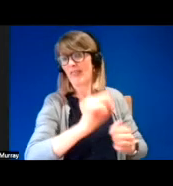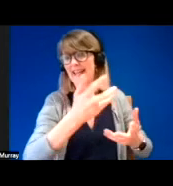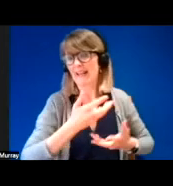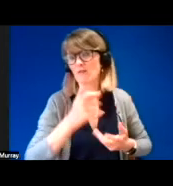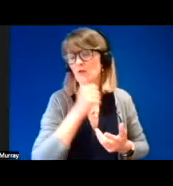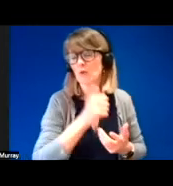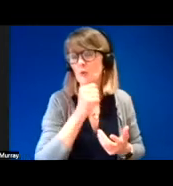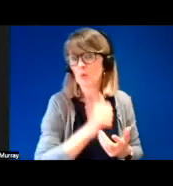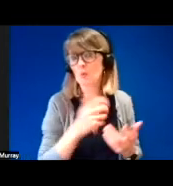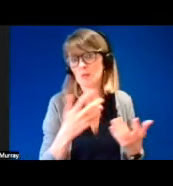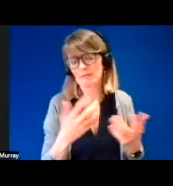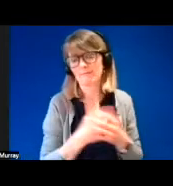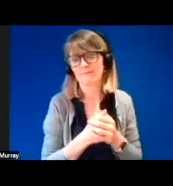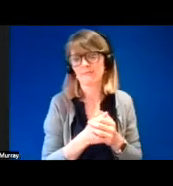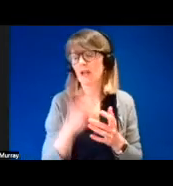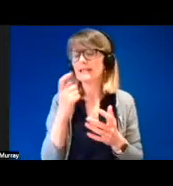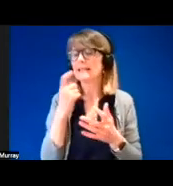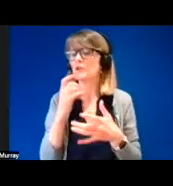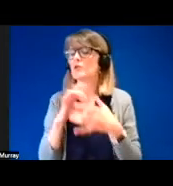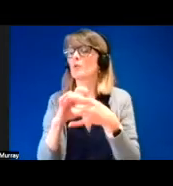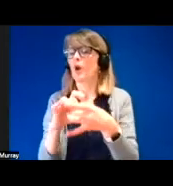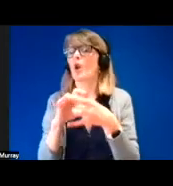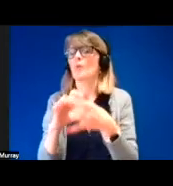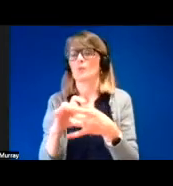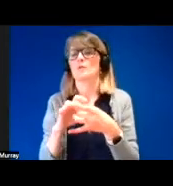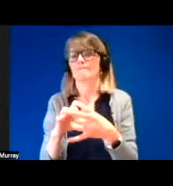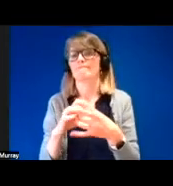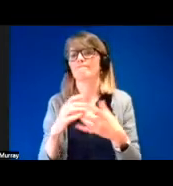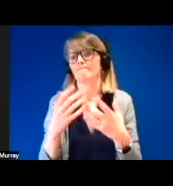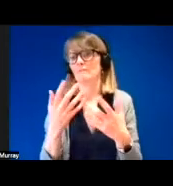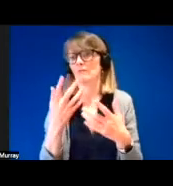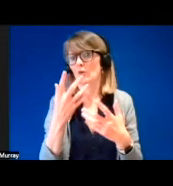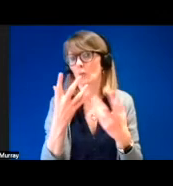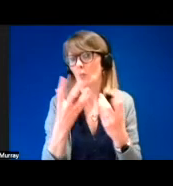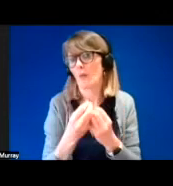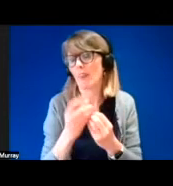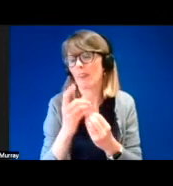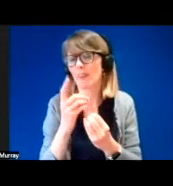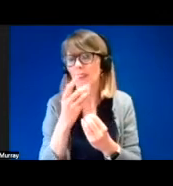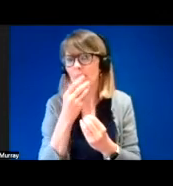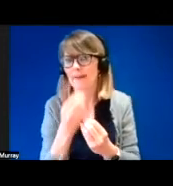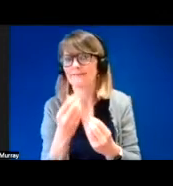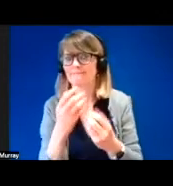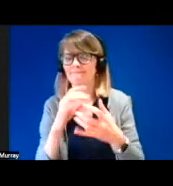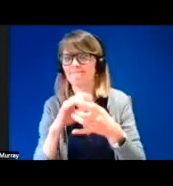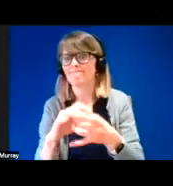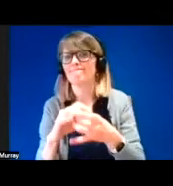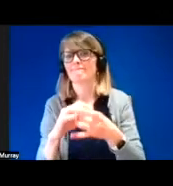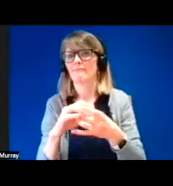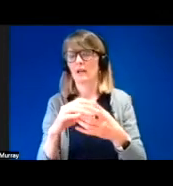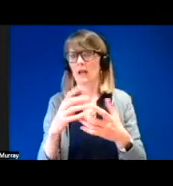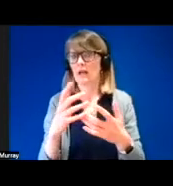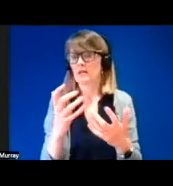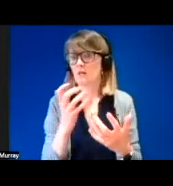It's easy to collude, and it takes a brave woman to step away from the norm